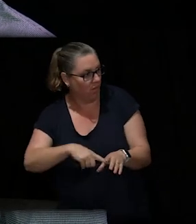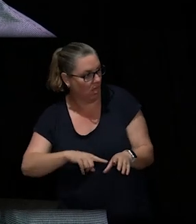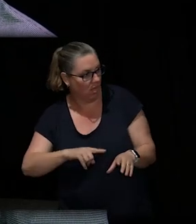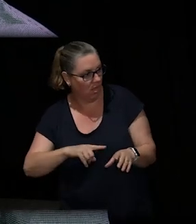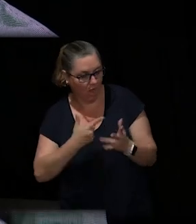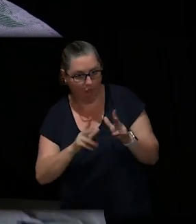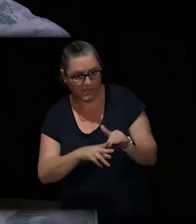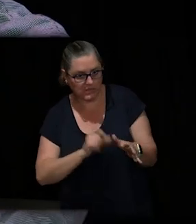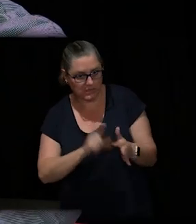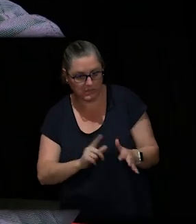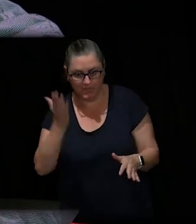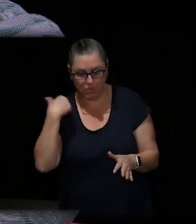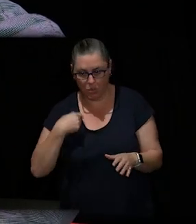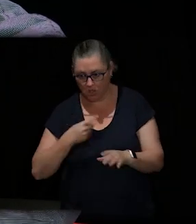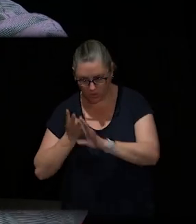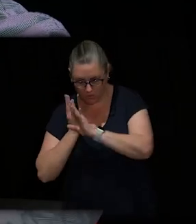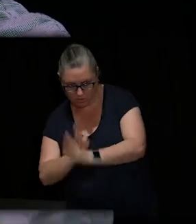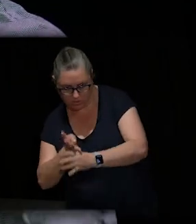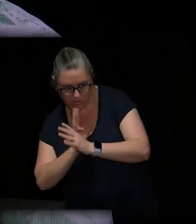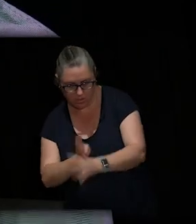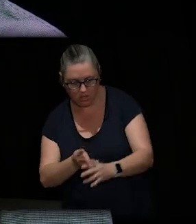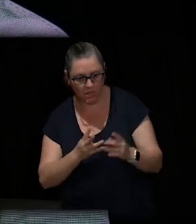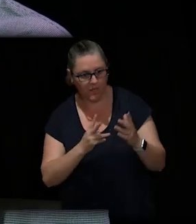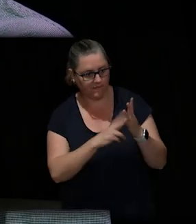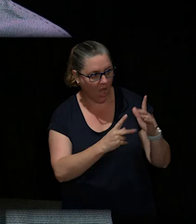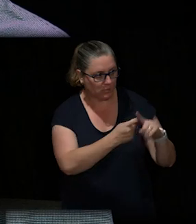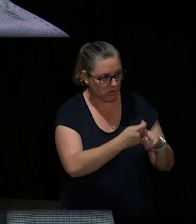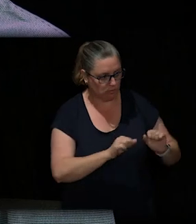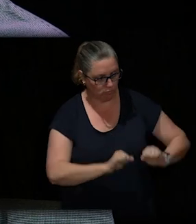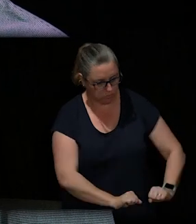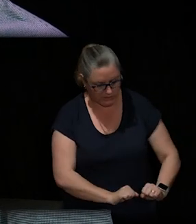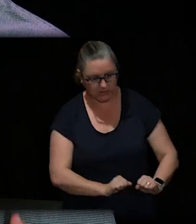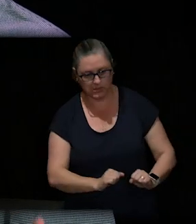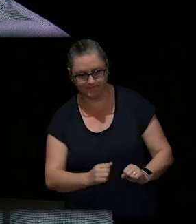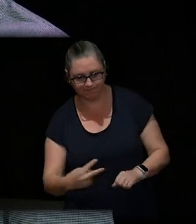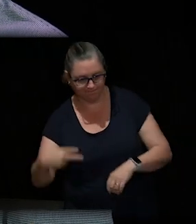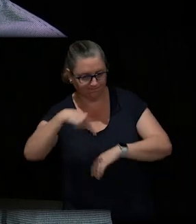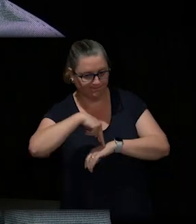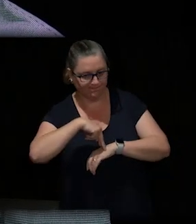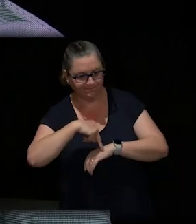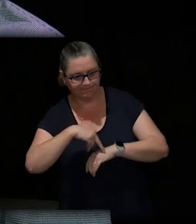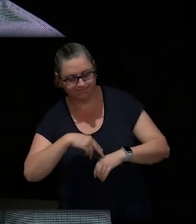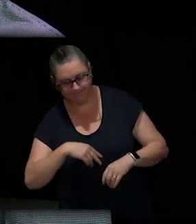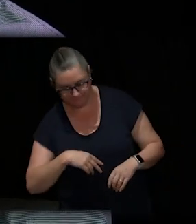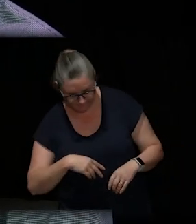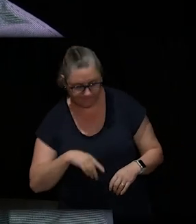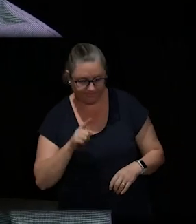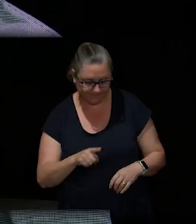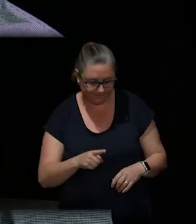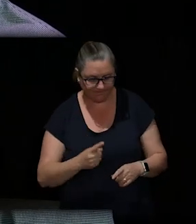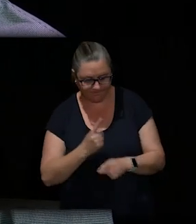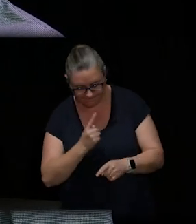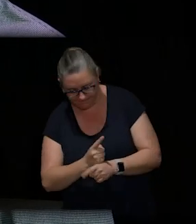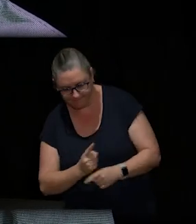and the vice president stood in front of the Resolute desk and started giving us this sort of just hopeful pep talk that this wasn't the